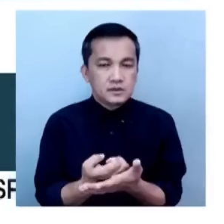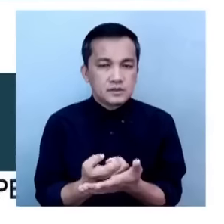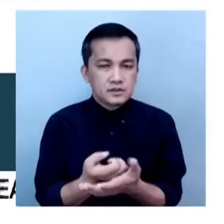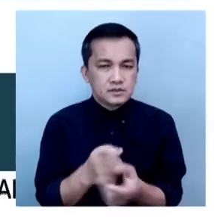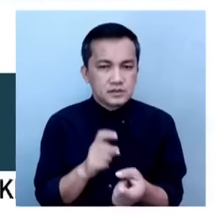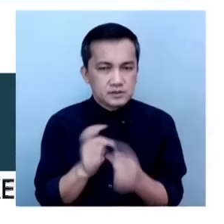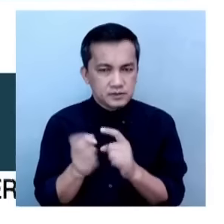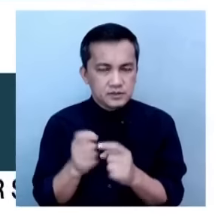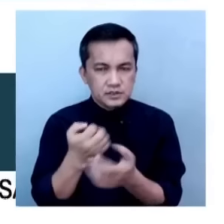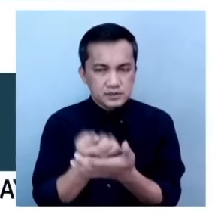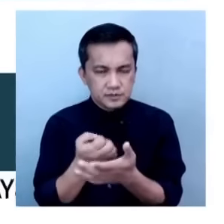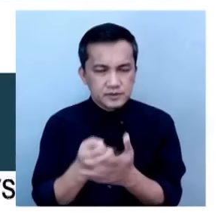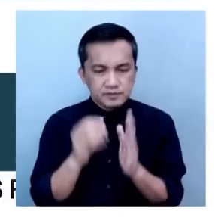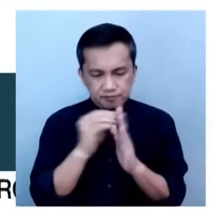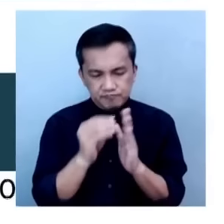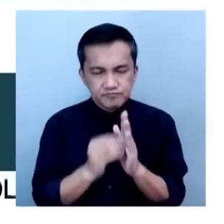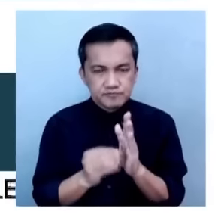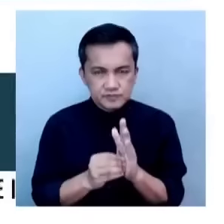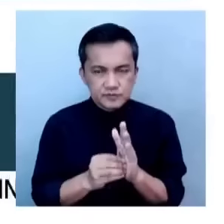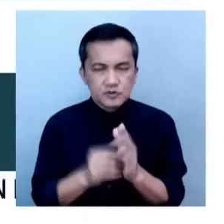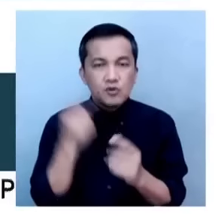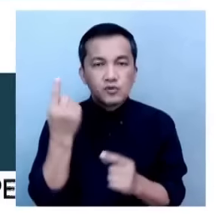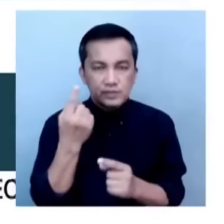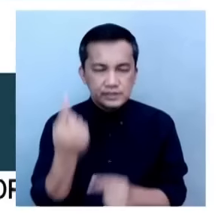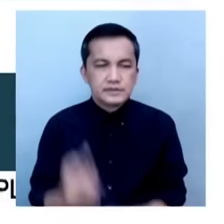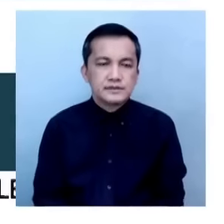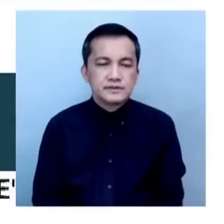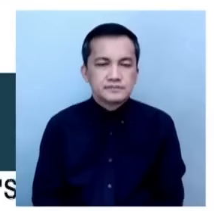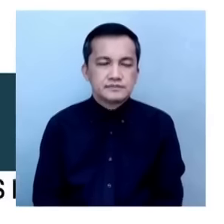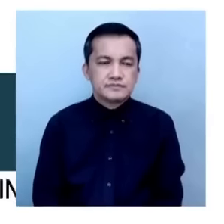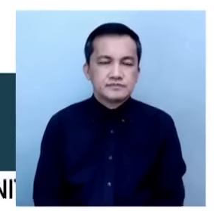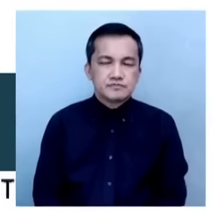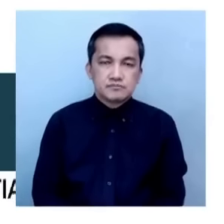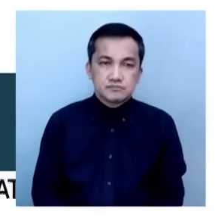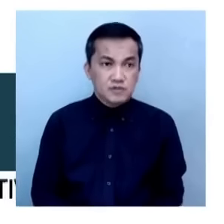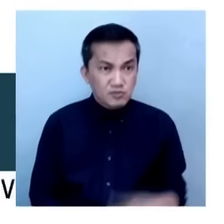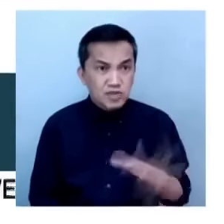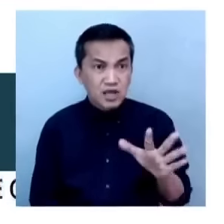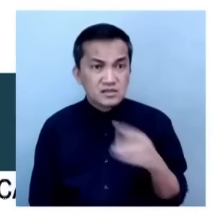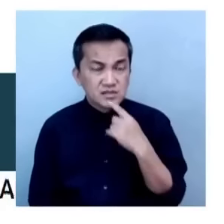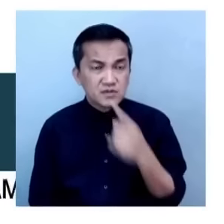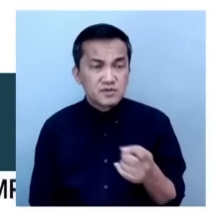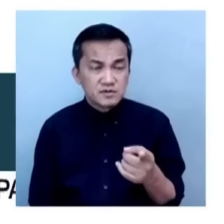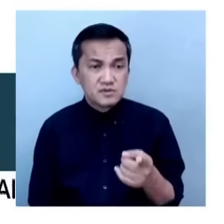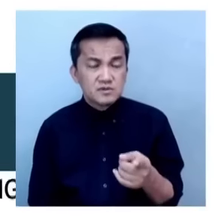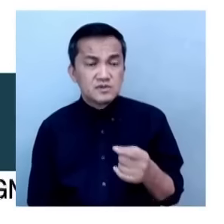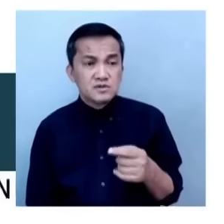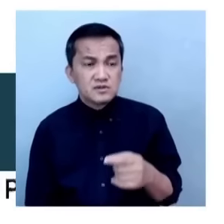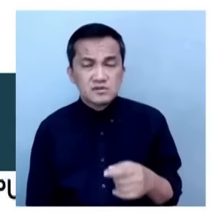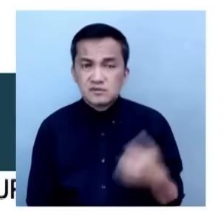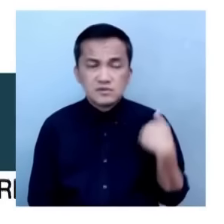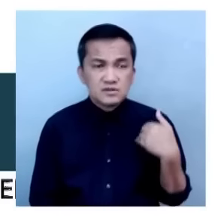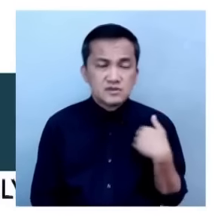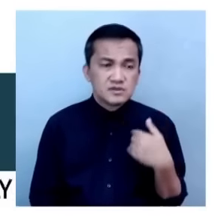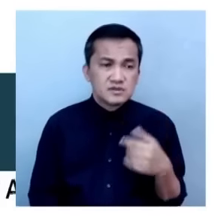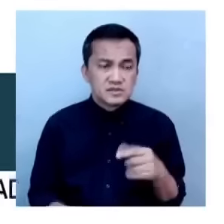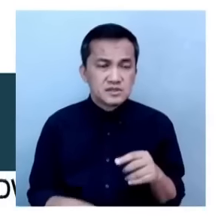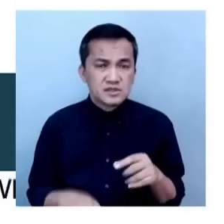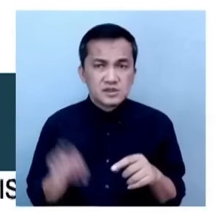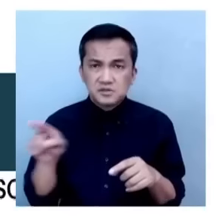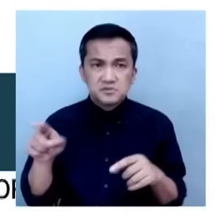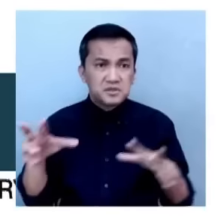amendments to the economic provisions alone. But he said it already, and yet the message, the intended